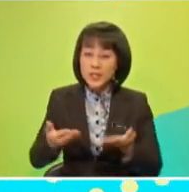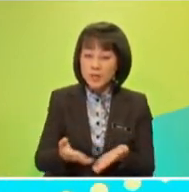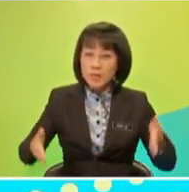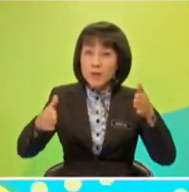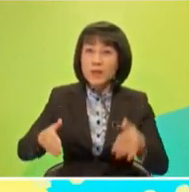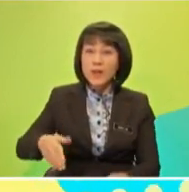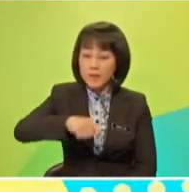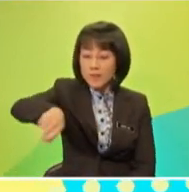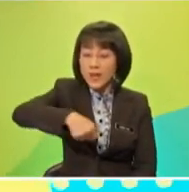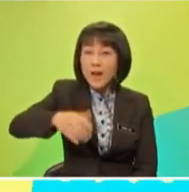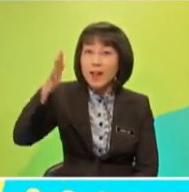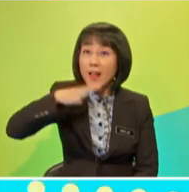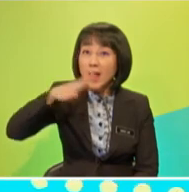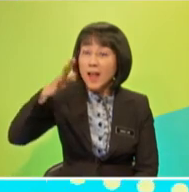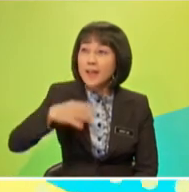And Chris, how many